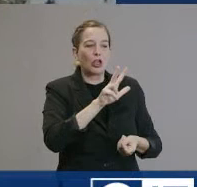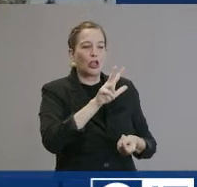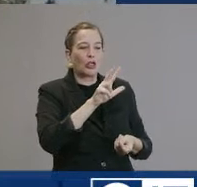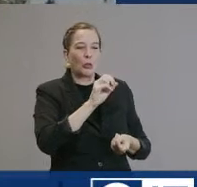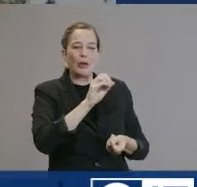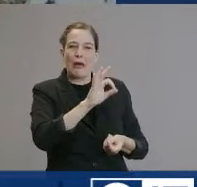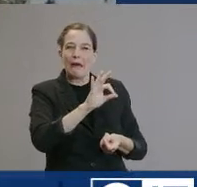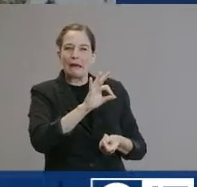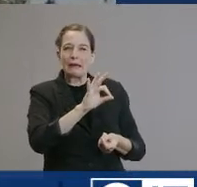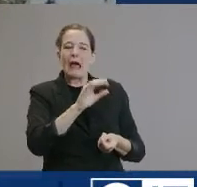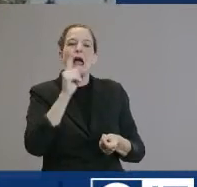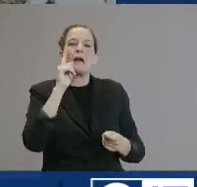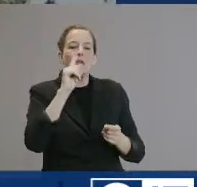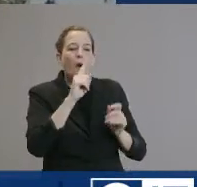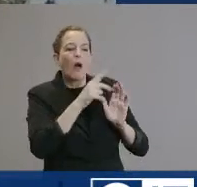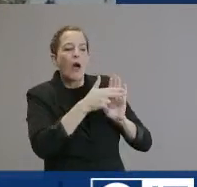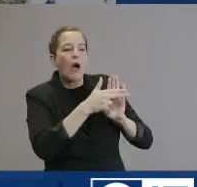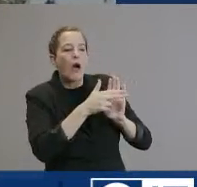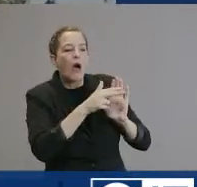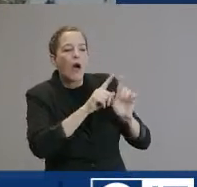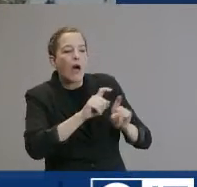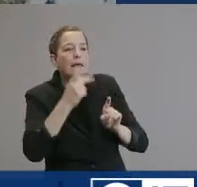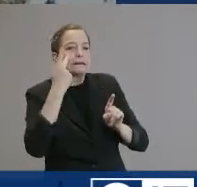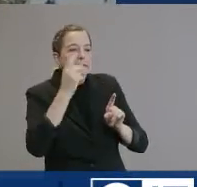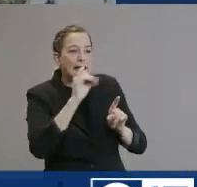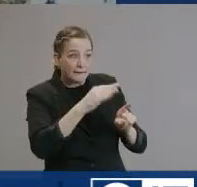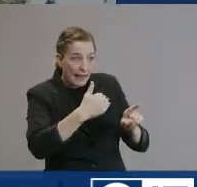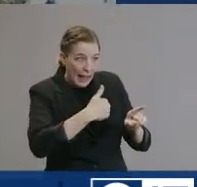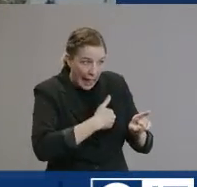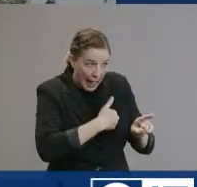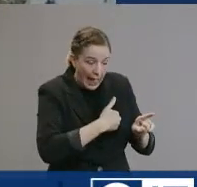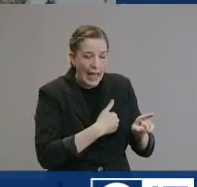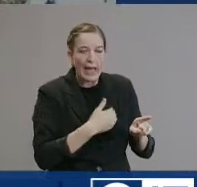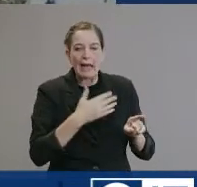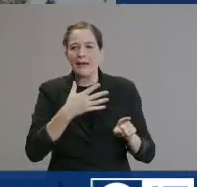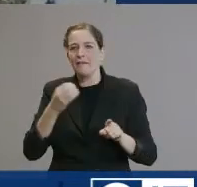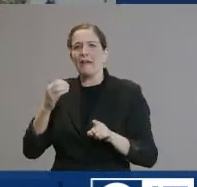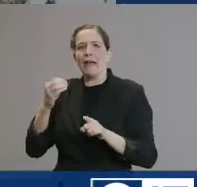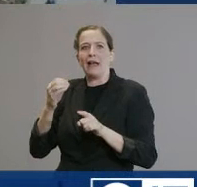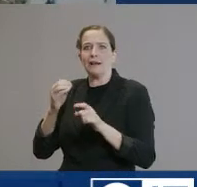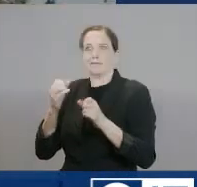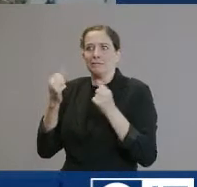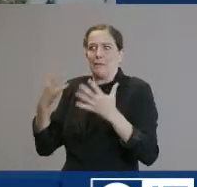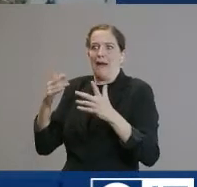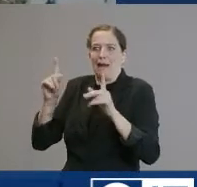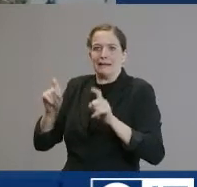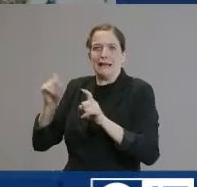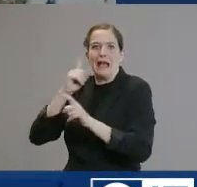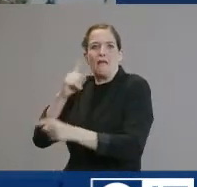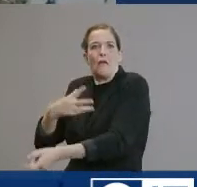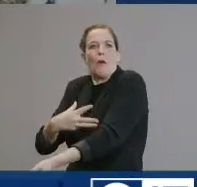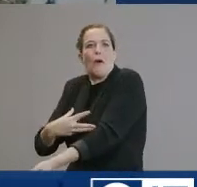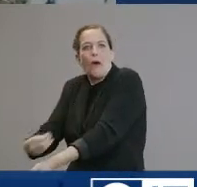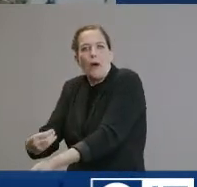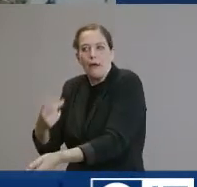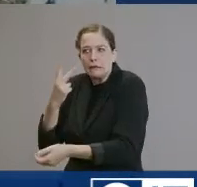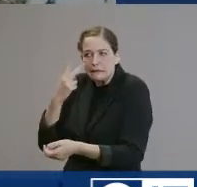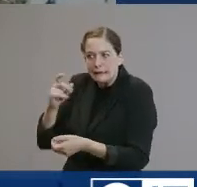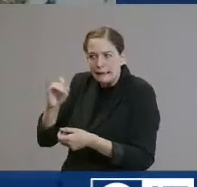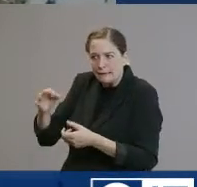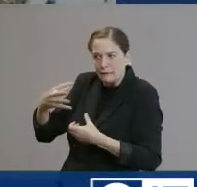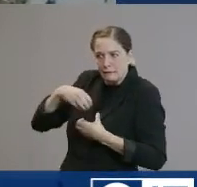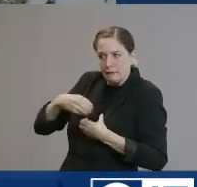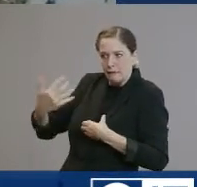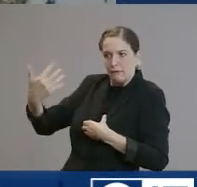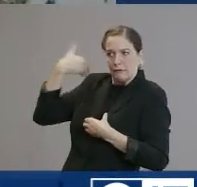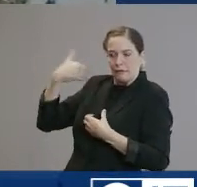120,000 in serology. You can see that we have had days in Arizona of over 19,000 tests